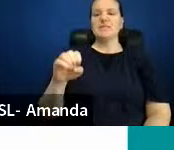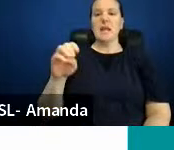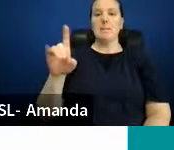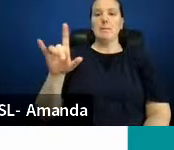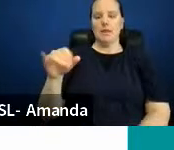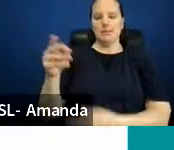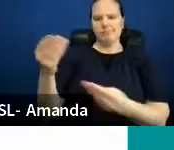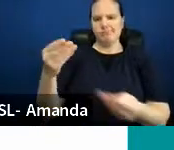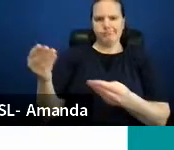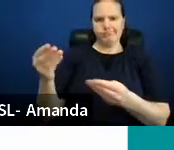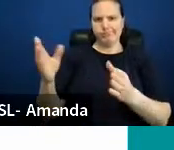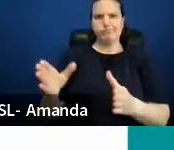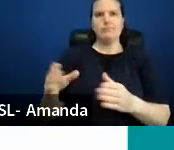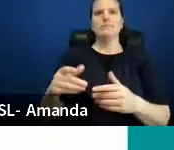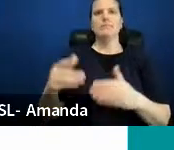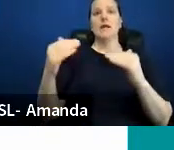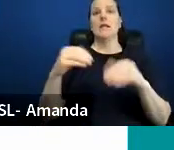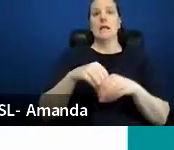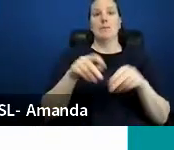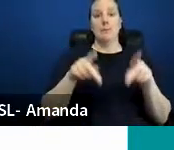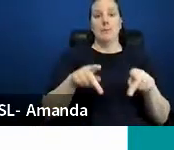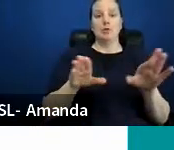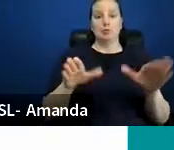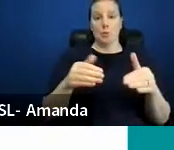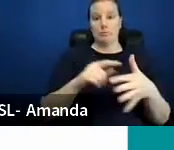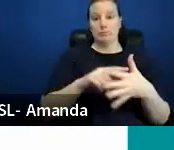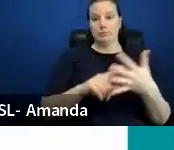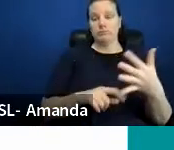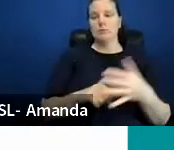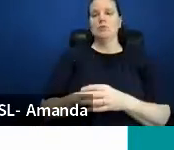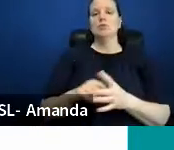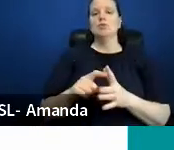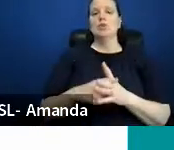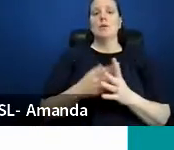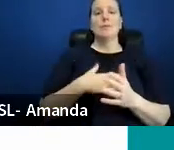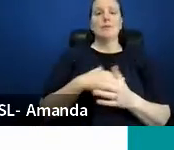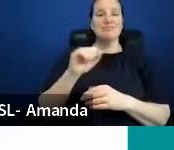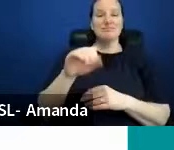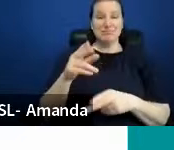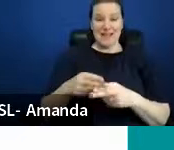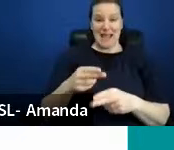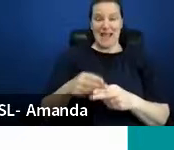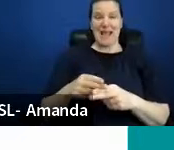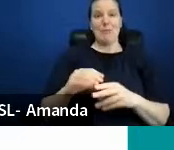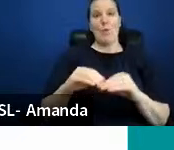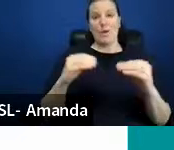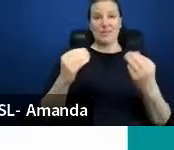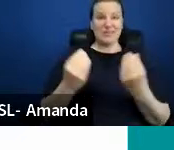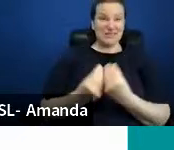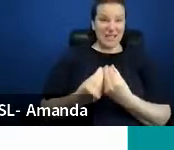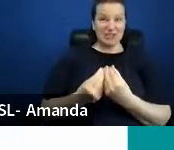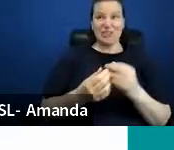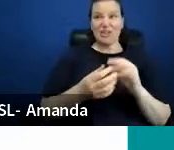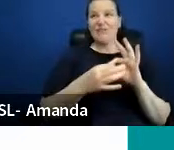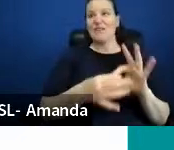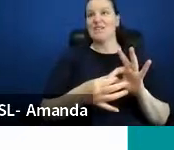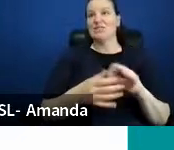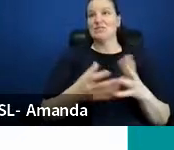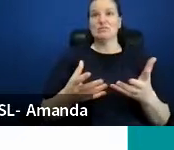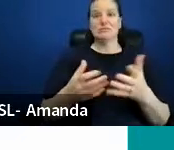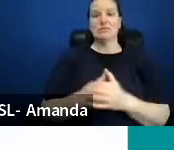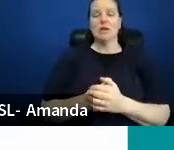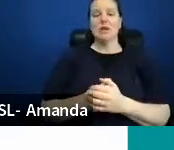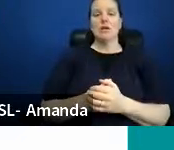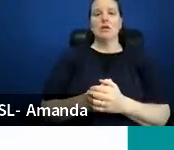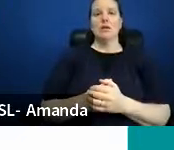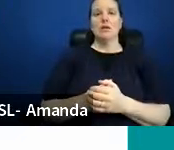facilitate. Then we'll move to the in-person room. So to get started, please introduce your name, organizational affiliation, and or at-large